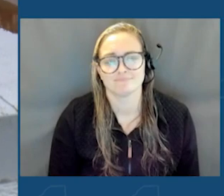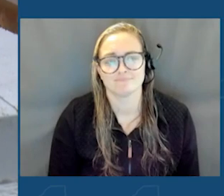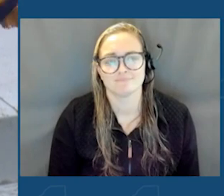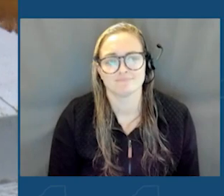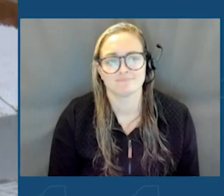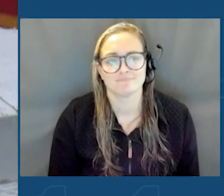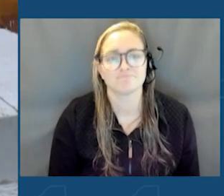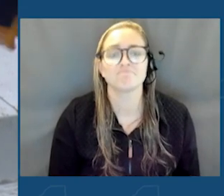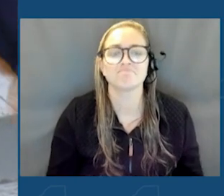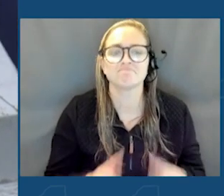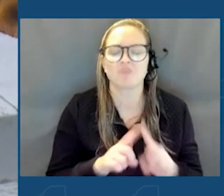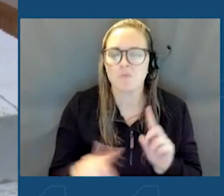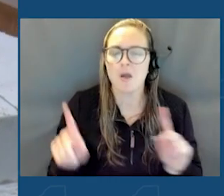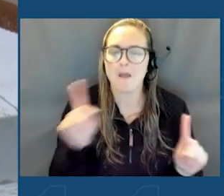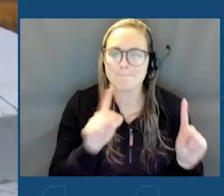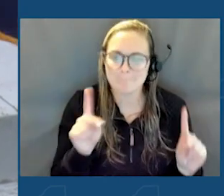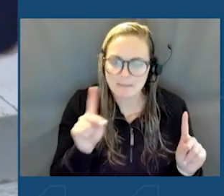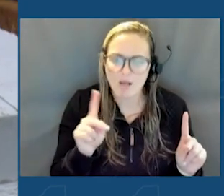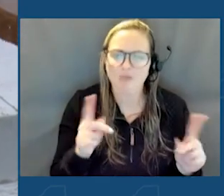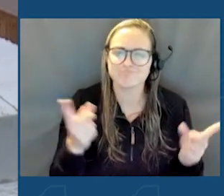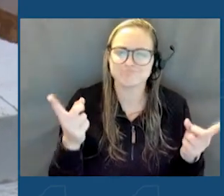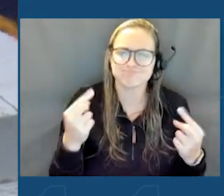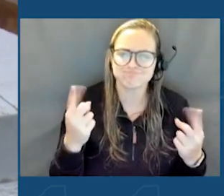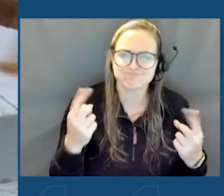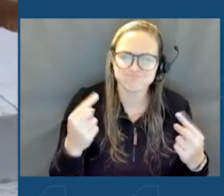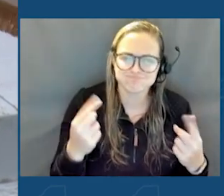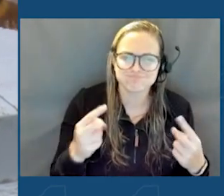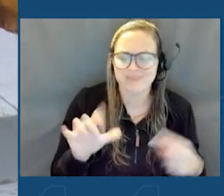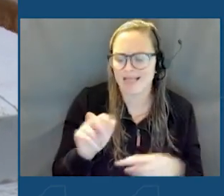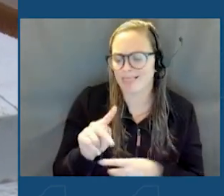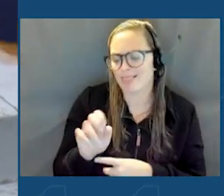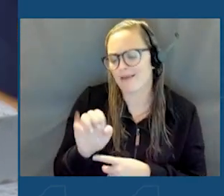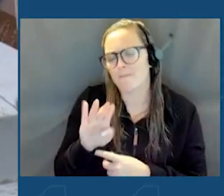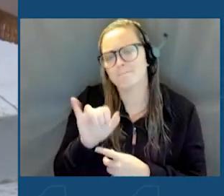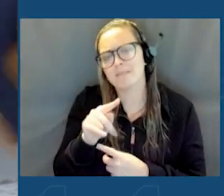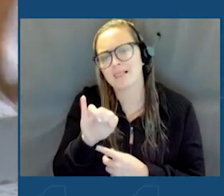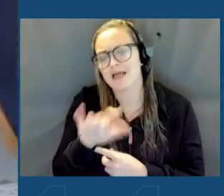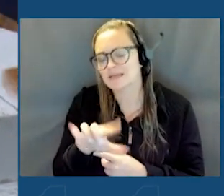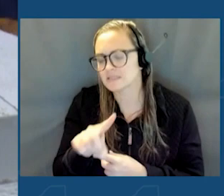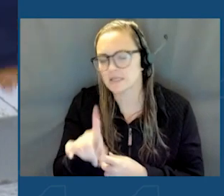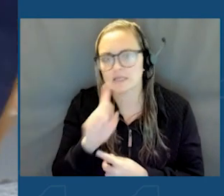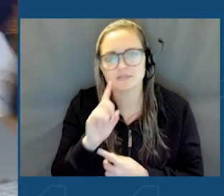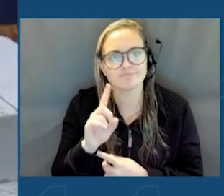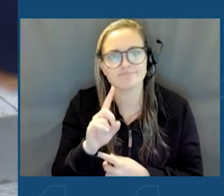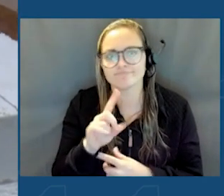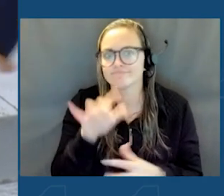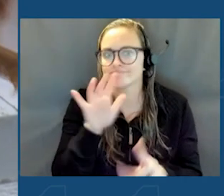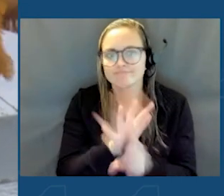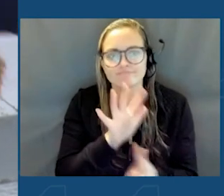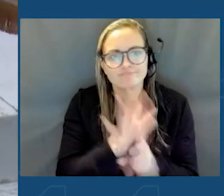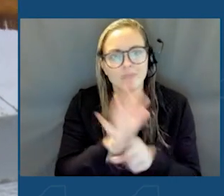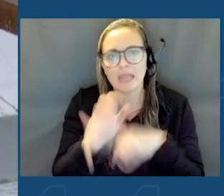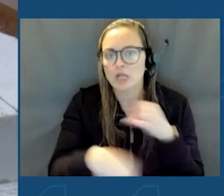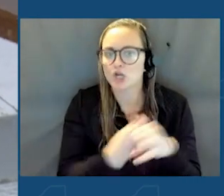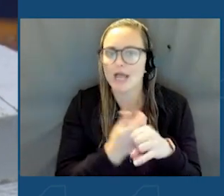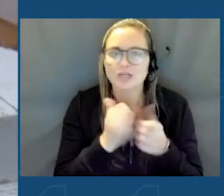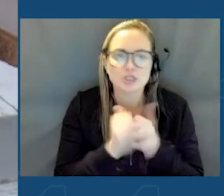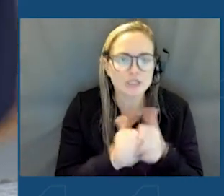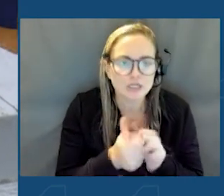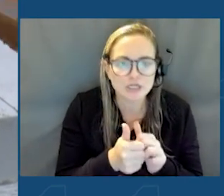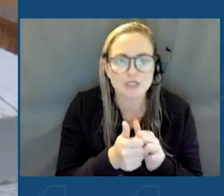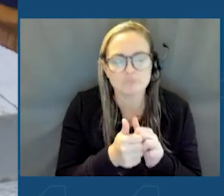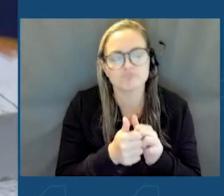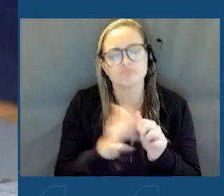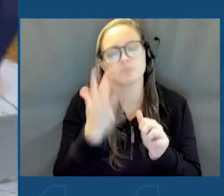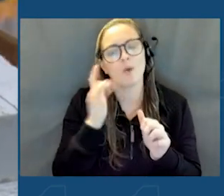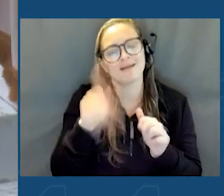But, people have always come here. Lake Placid is just synonymous with international competitions, and that's why this needed